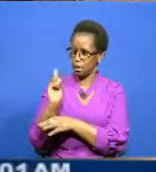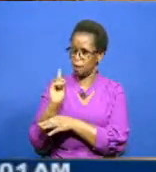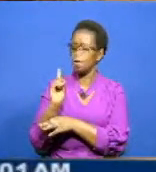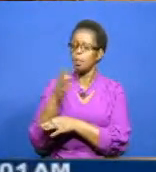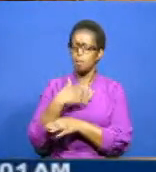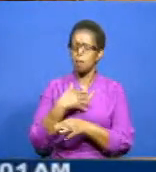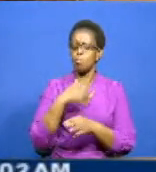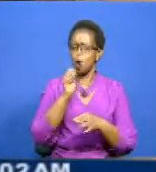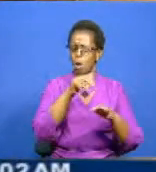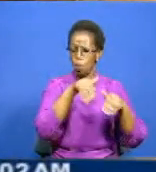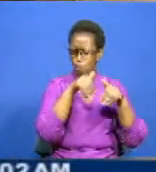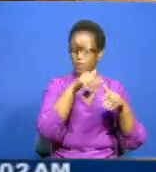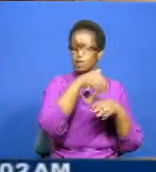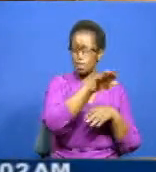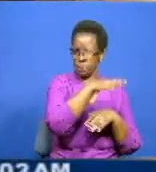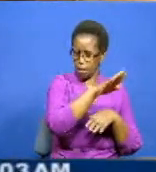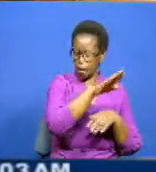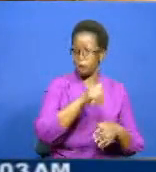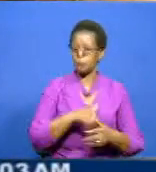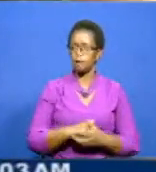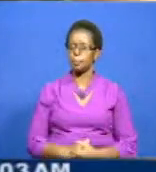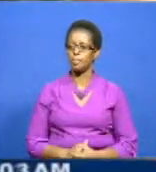sit in the...